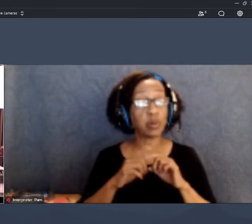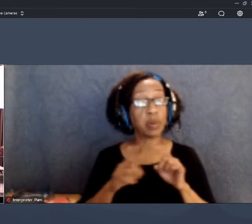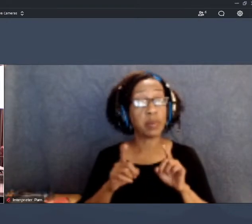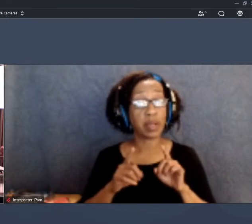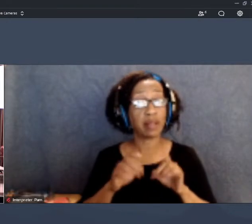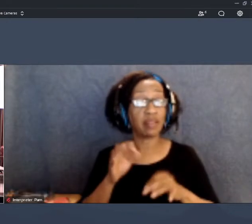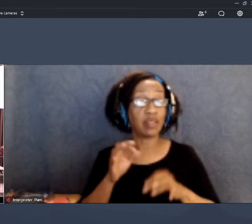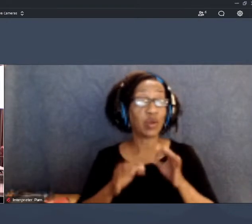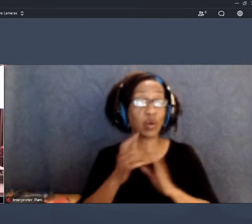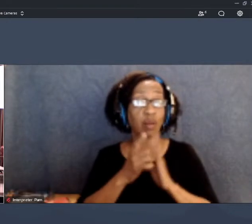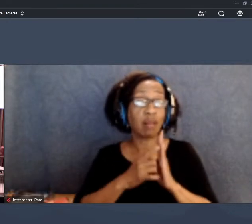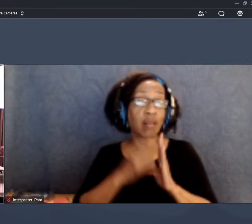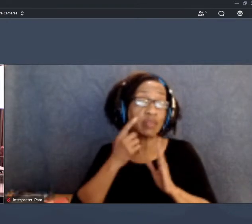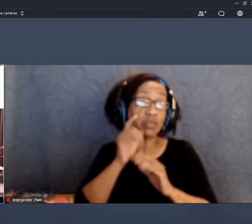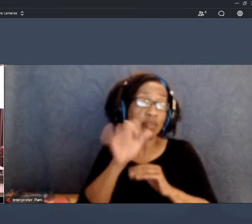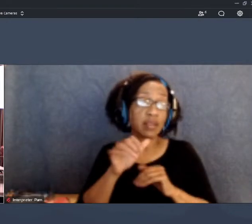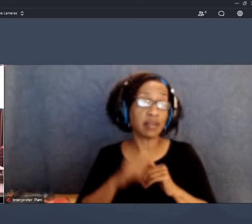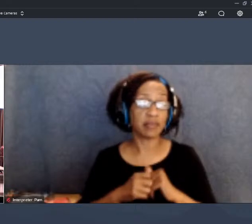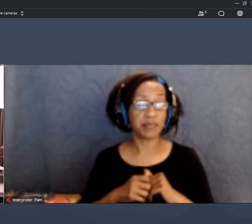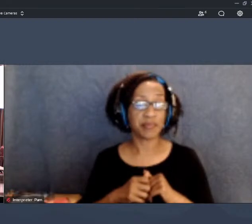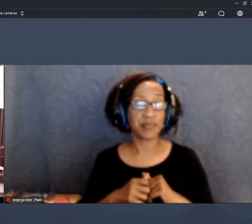for.